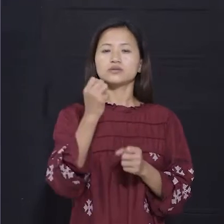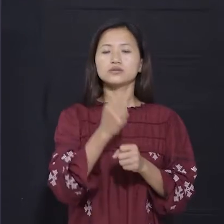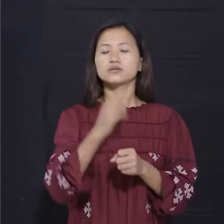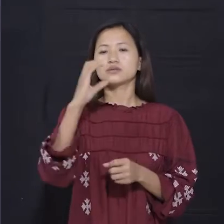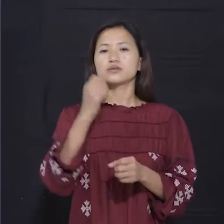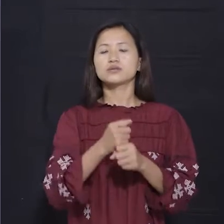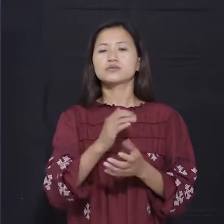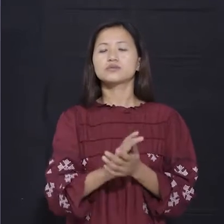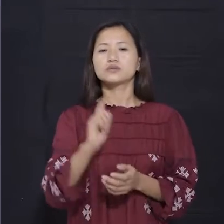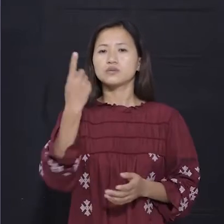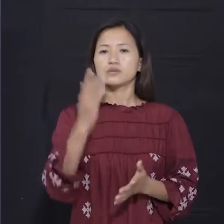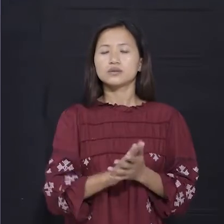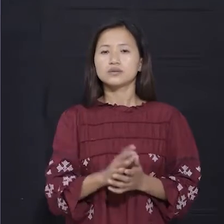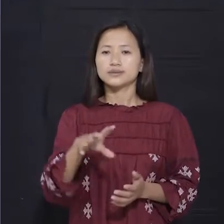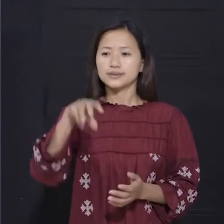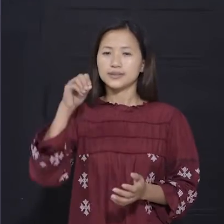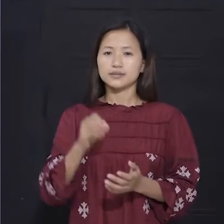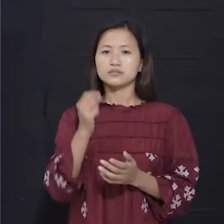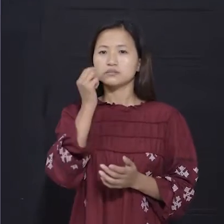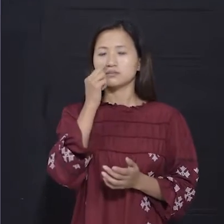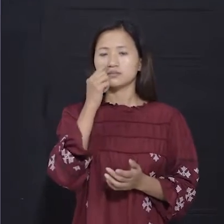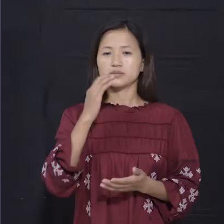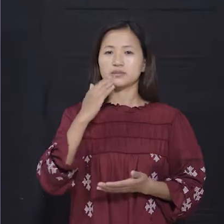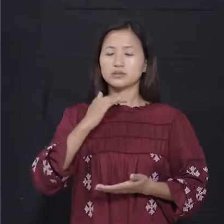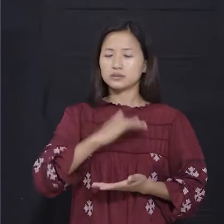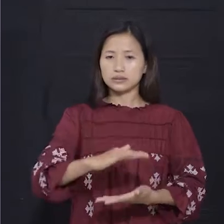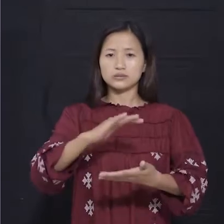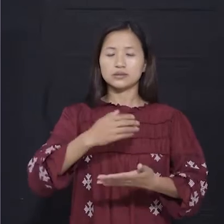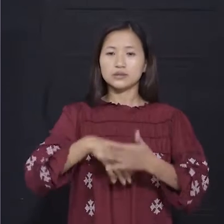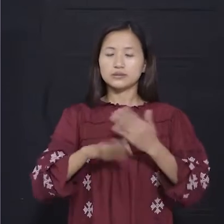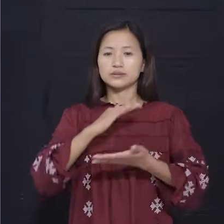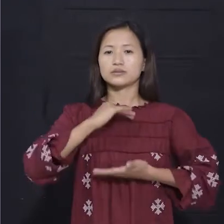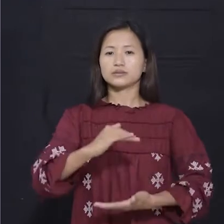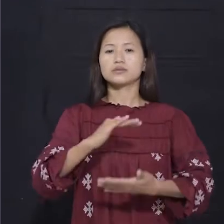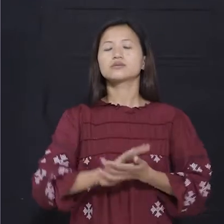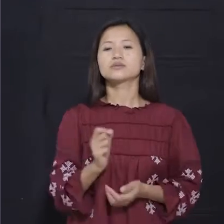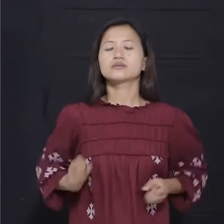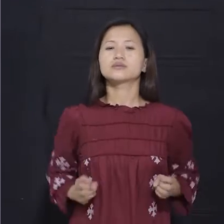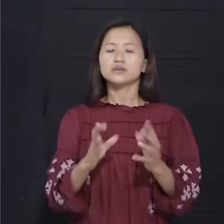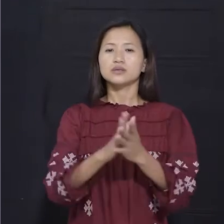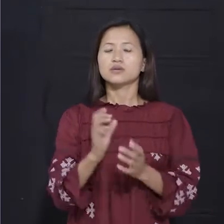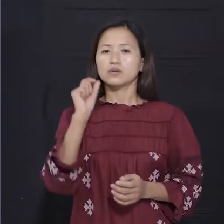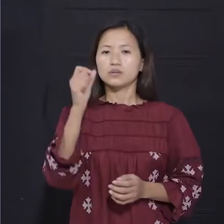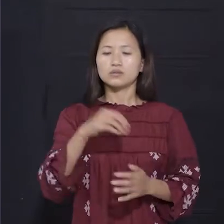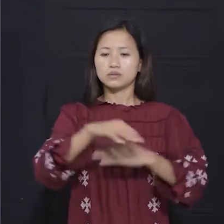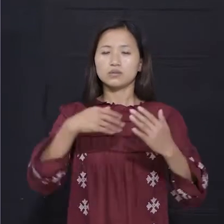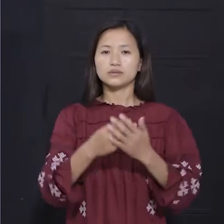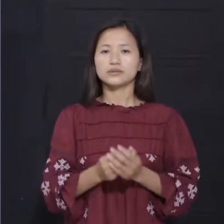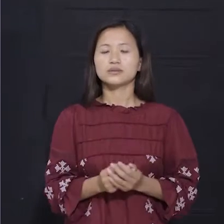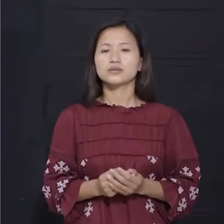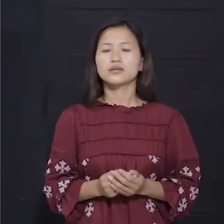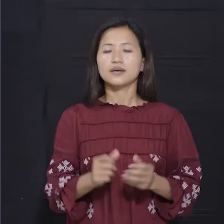son Samudragupta took his seat. Alright, so these are all lineage. Okay, this is